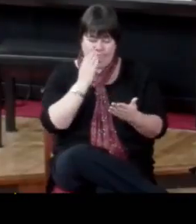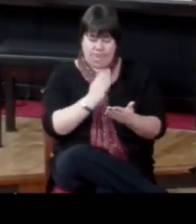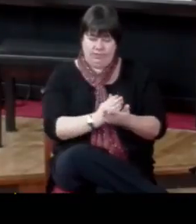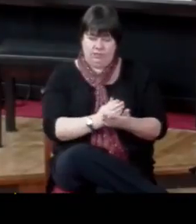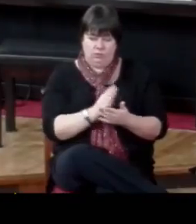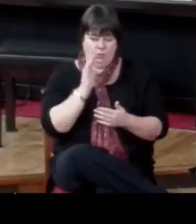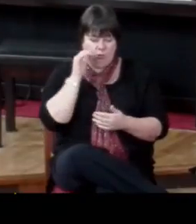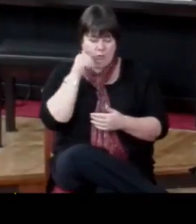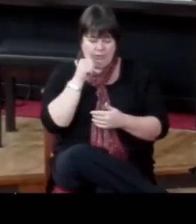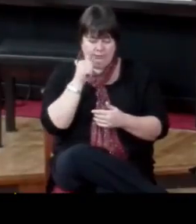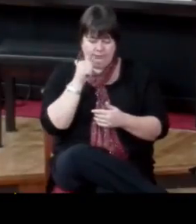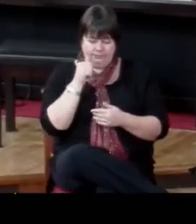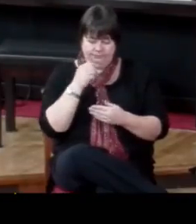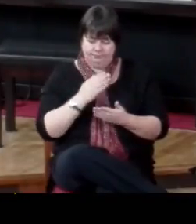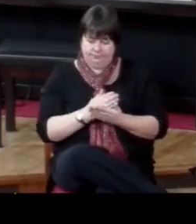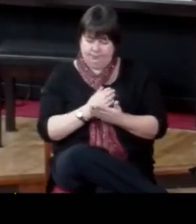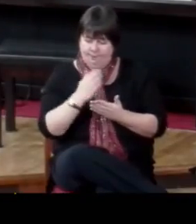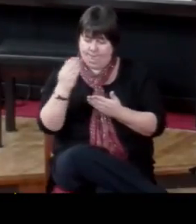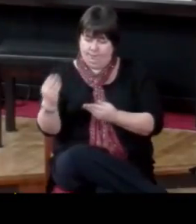off on them,